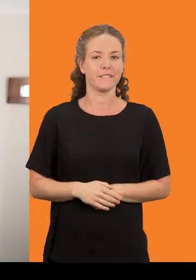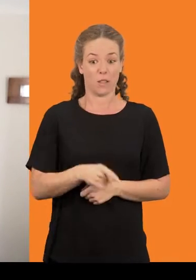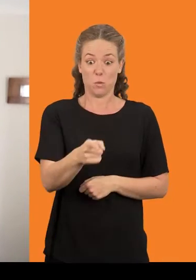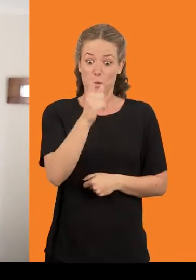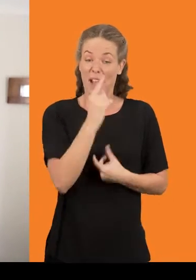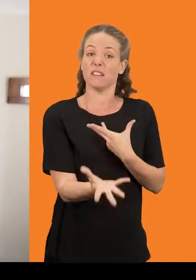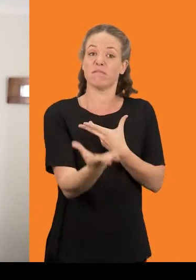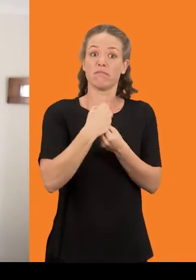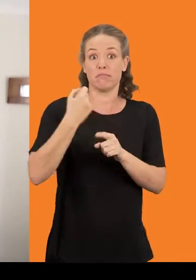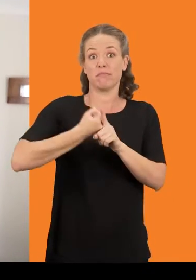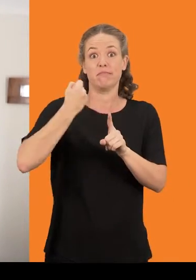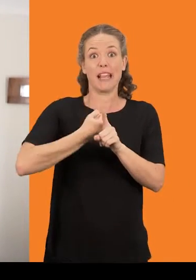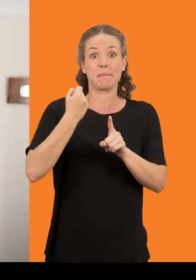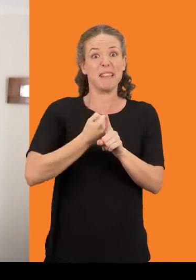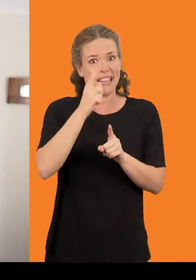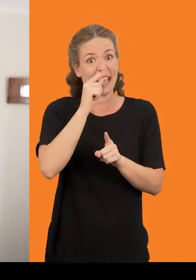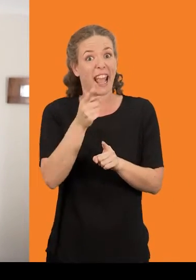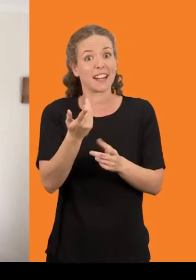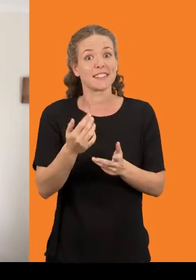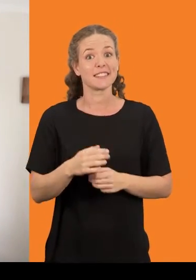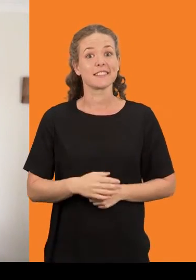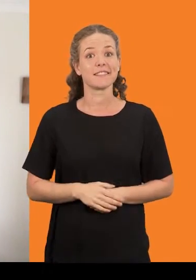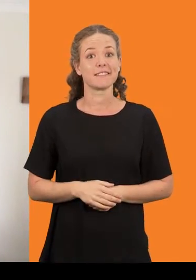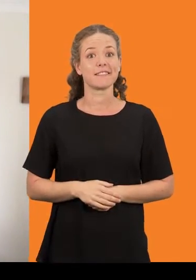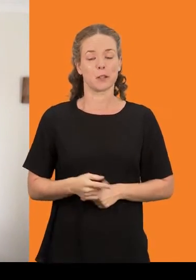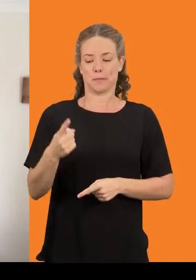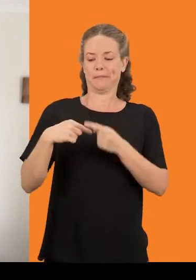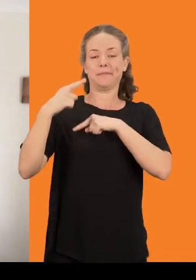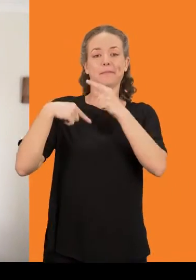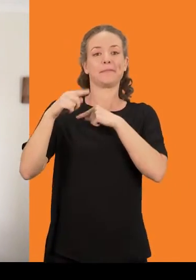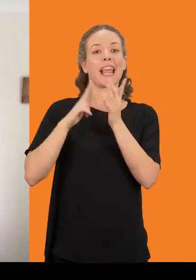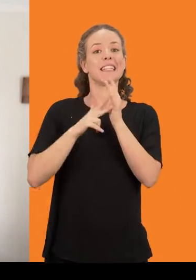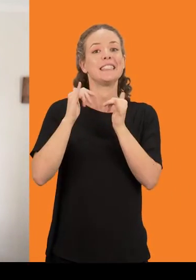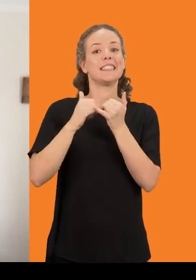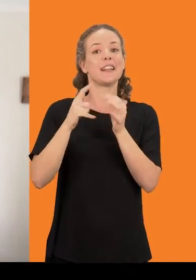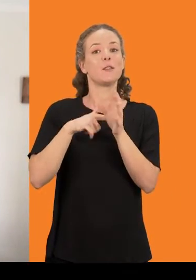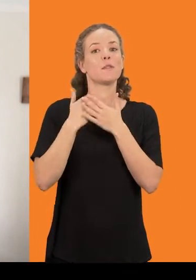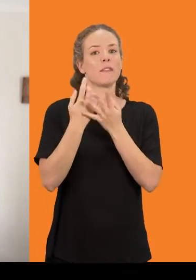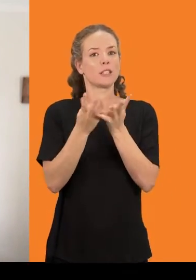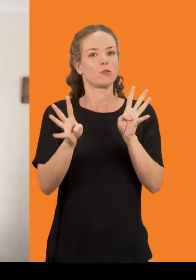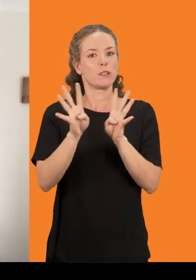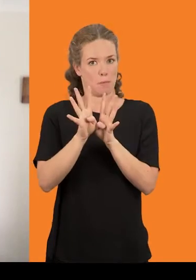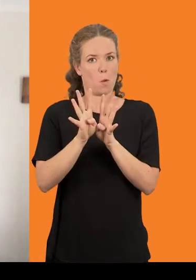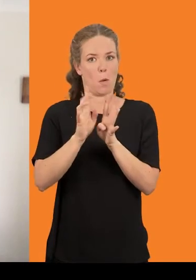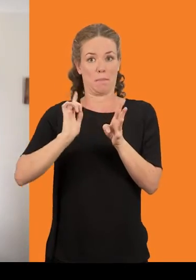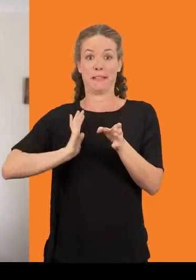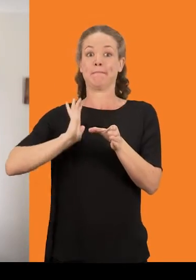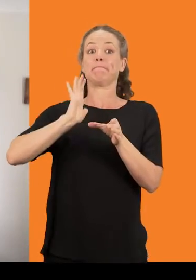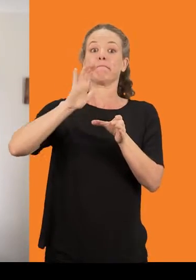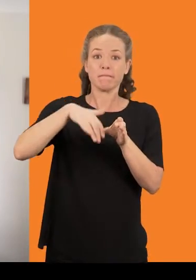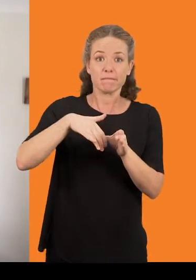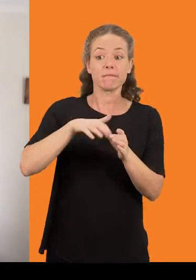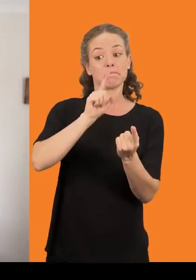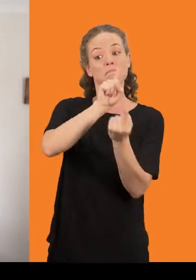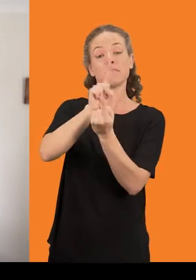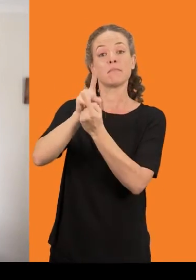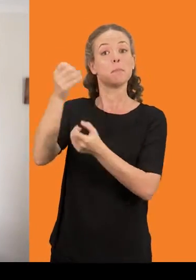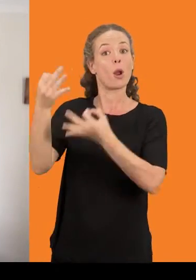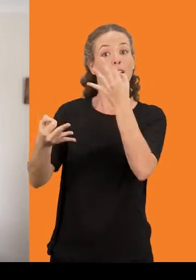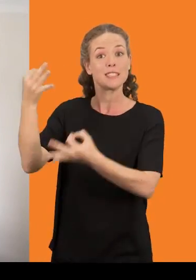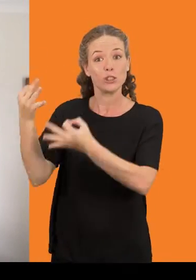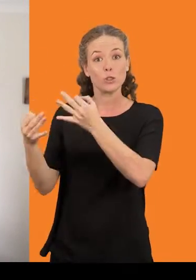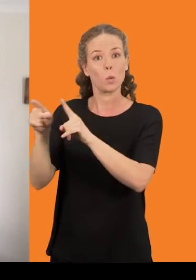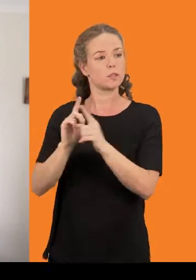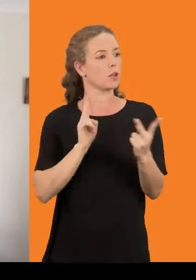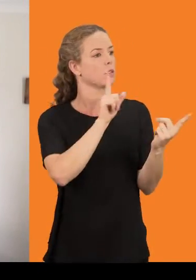basically, there's a lot of ways in which you can get involved with campaigning. So anyway, let's go back to my time on the NDCS Youth Advisory Board. During my time on the board, I got